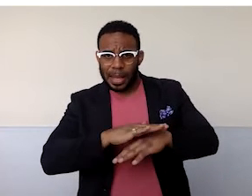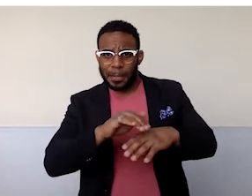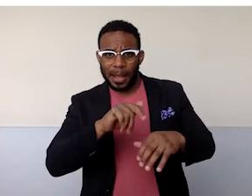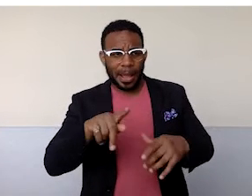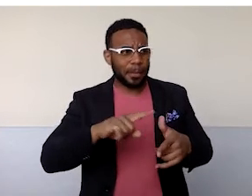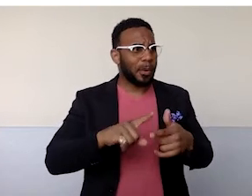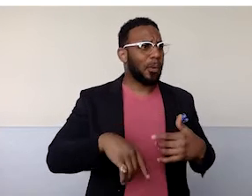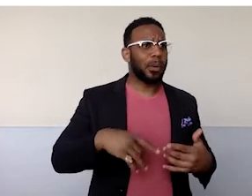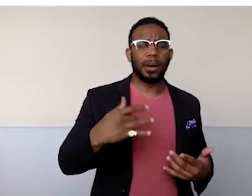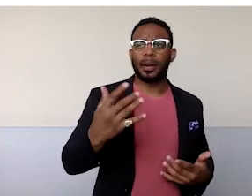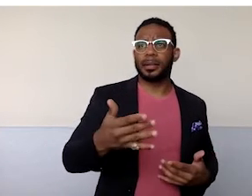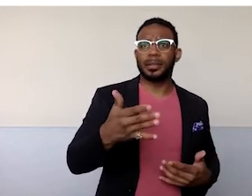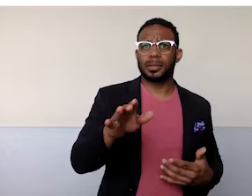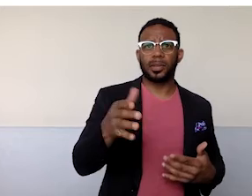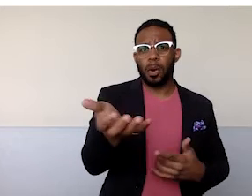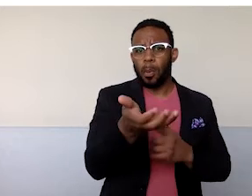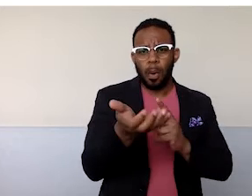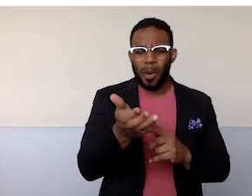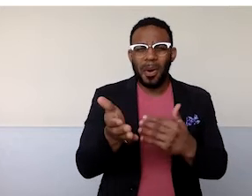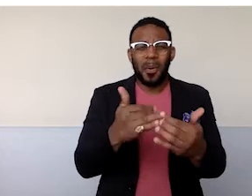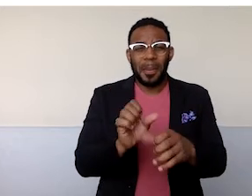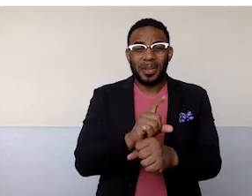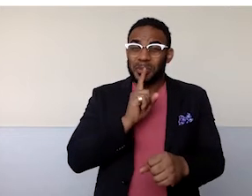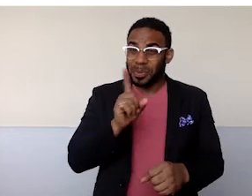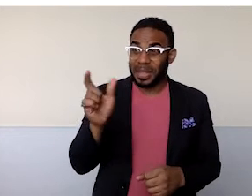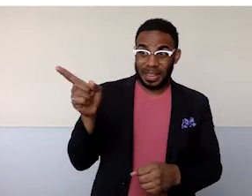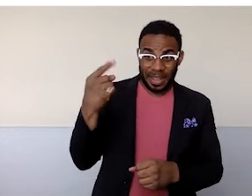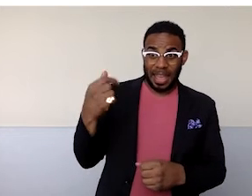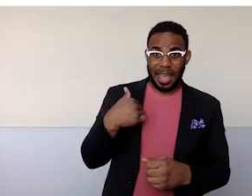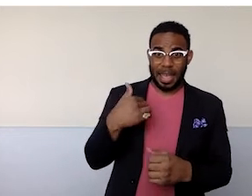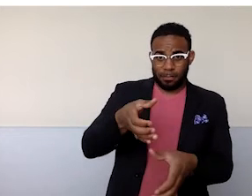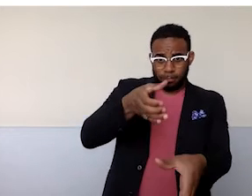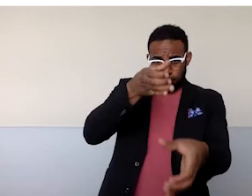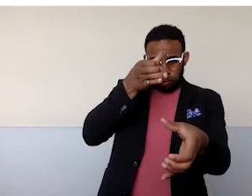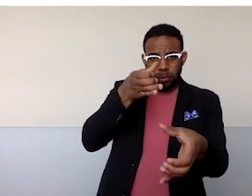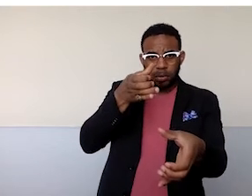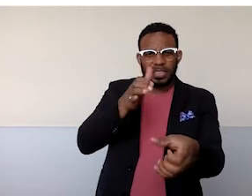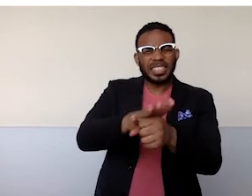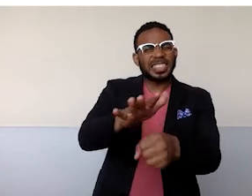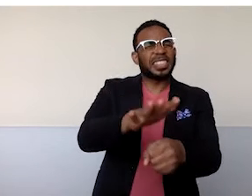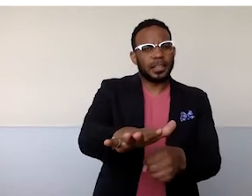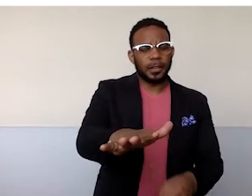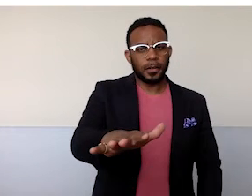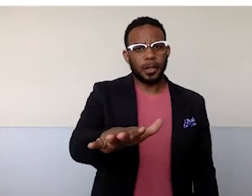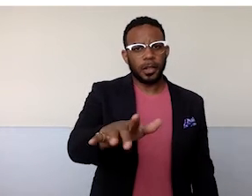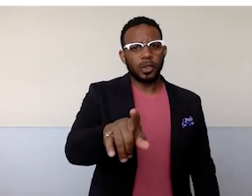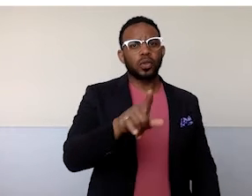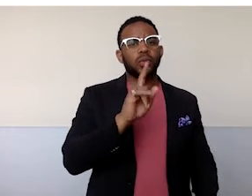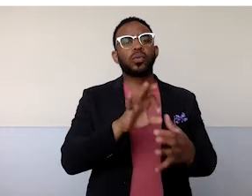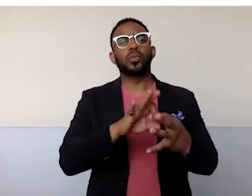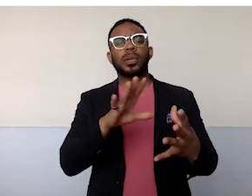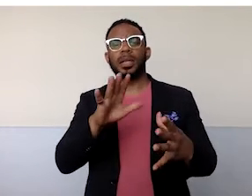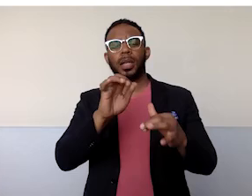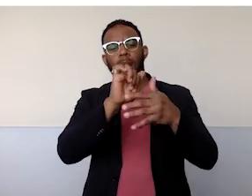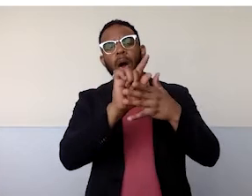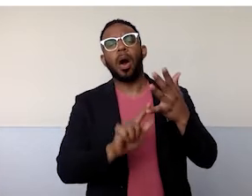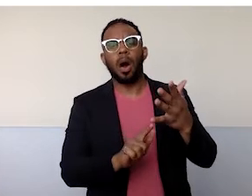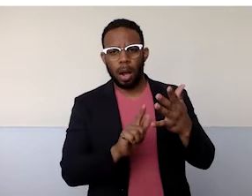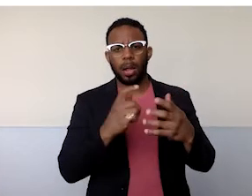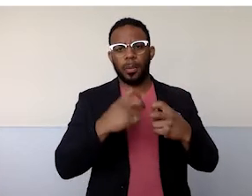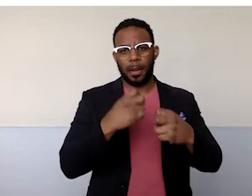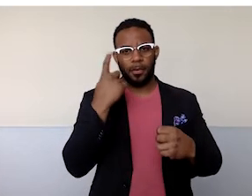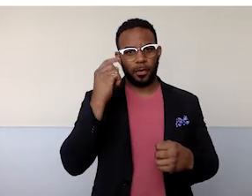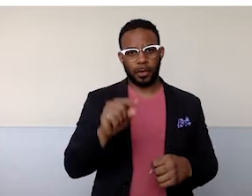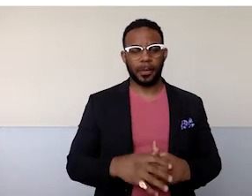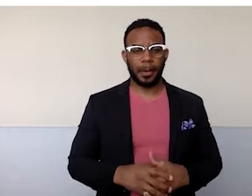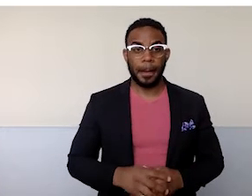or your mobile application, you want to ensure that they have that capacity enough to really service all of those platforms for